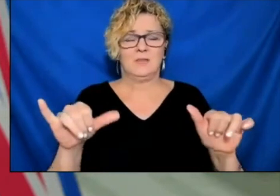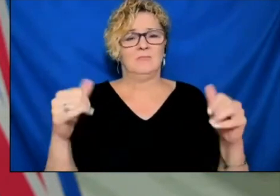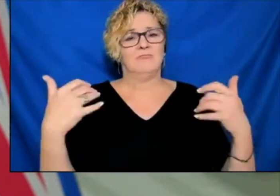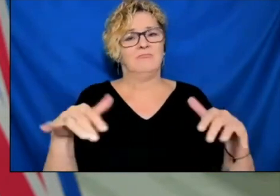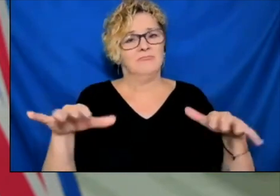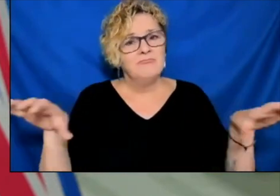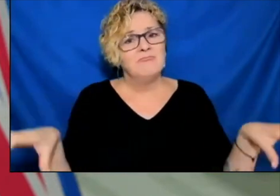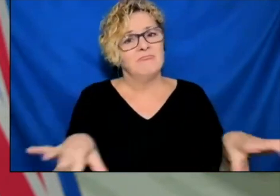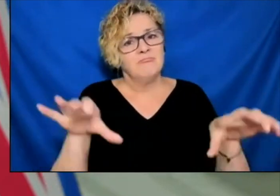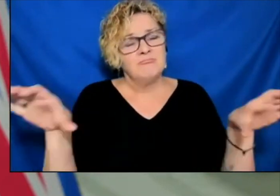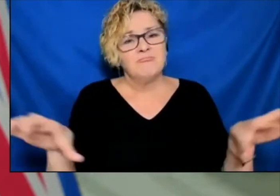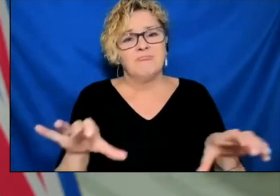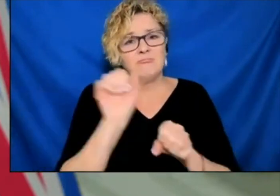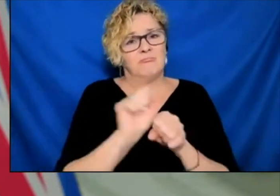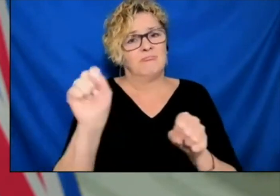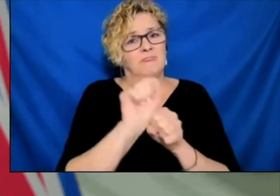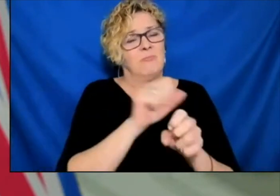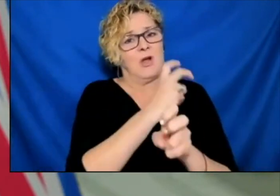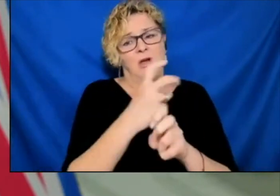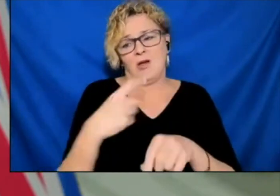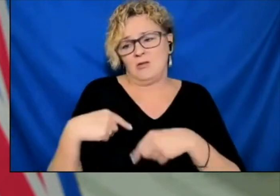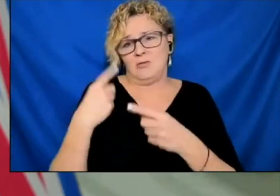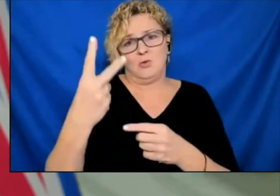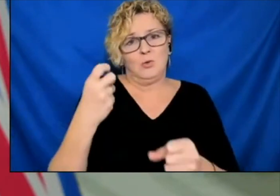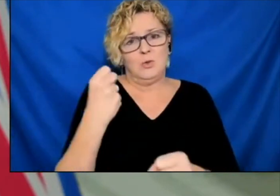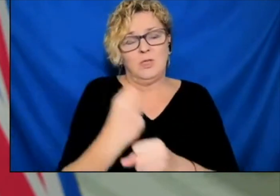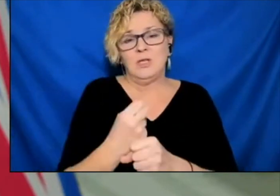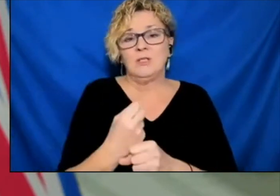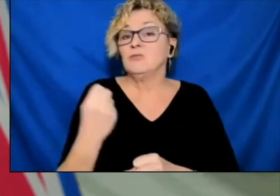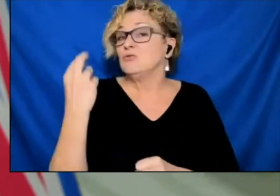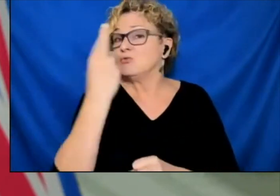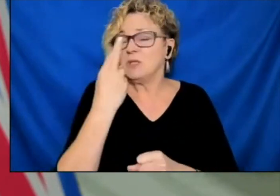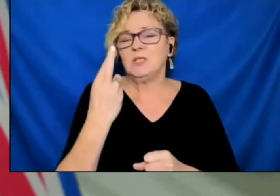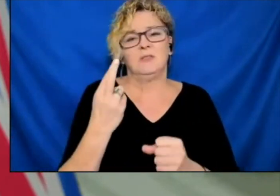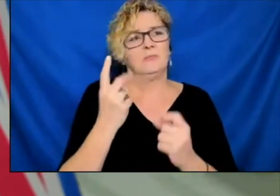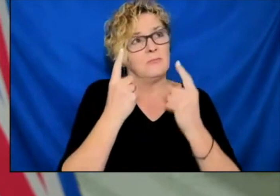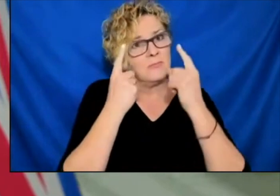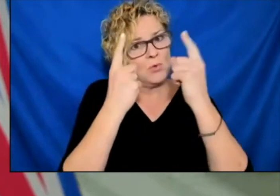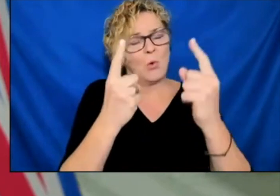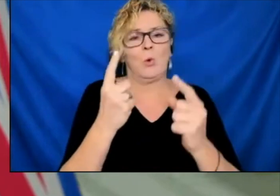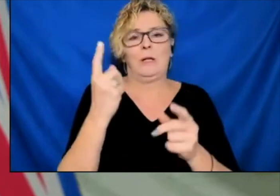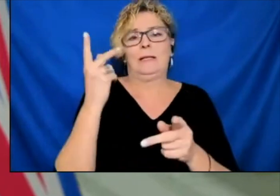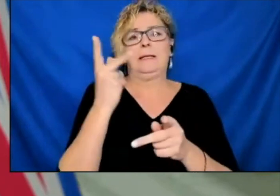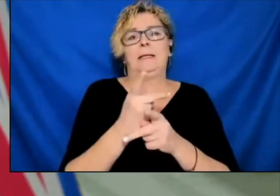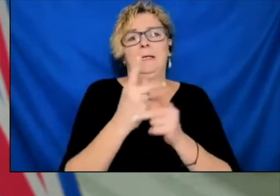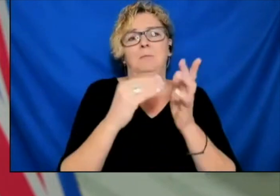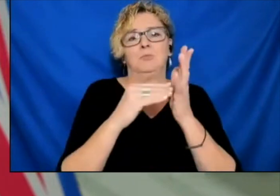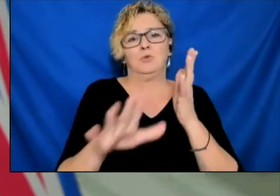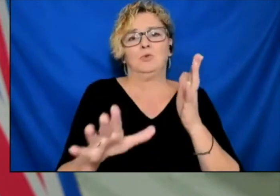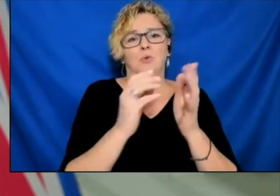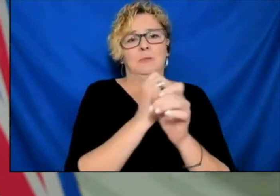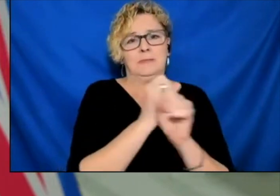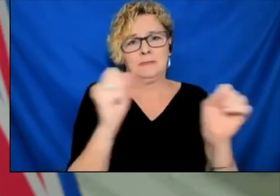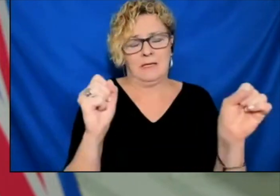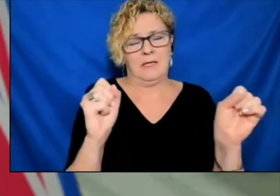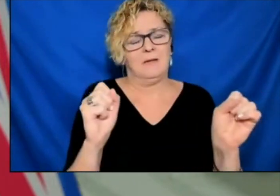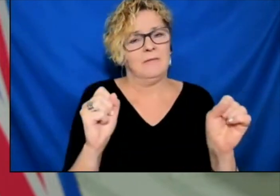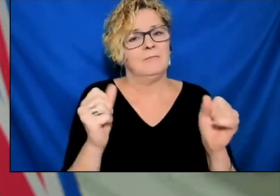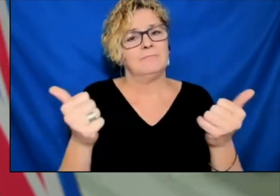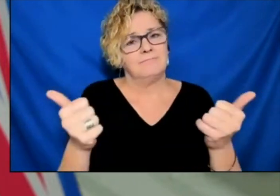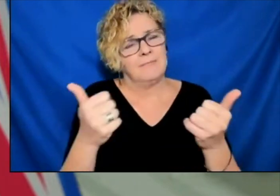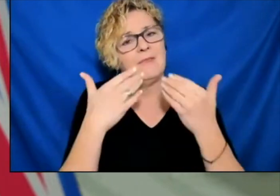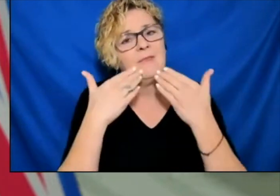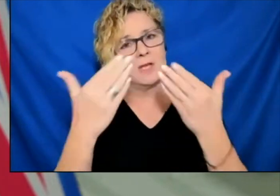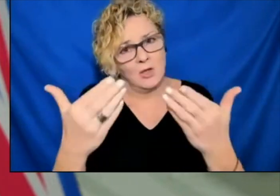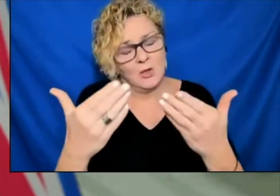open and safe over the last 2 years and providing crucial face-to-face instruction to students across BC.